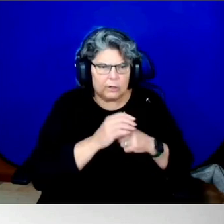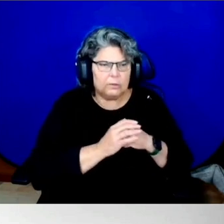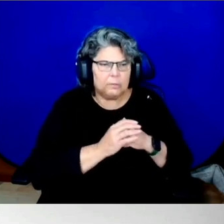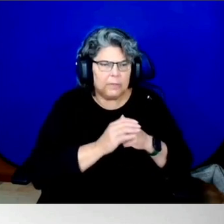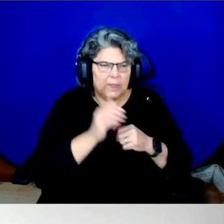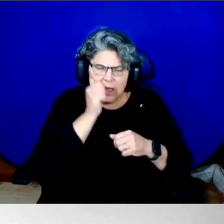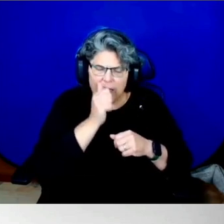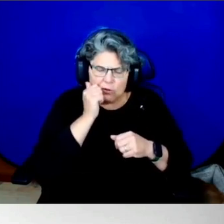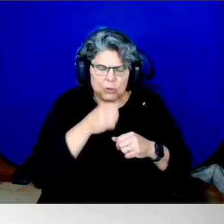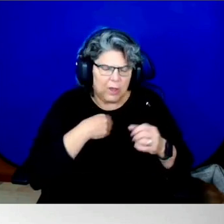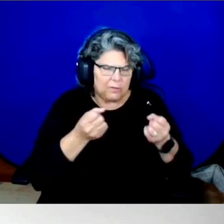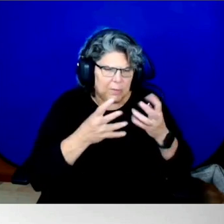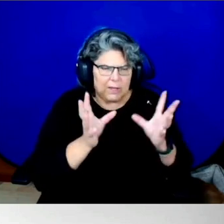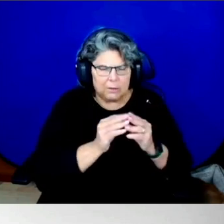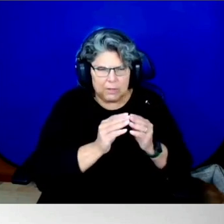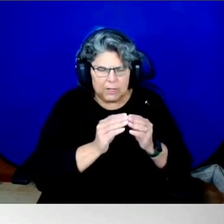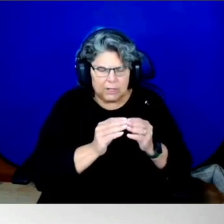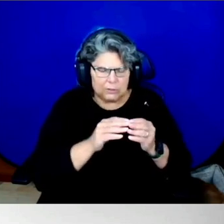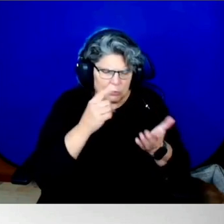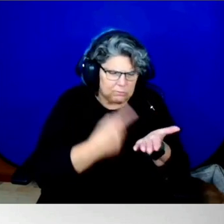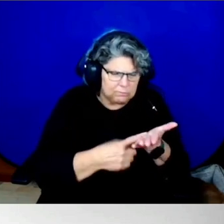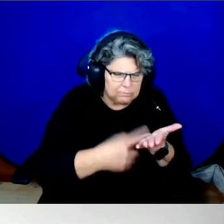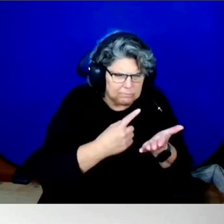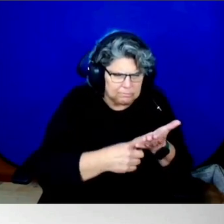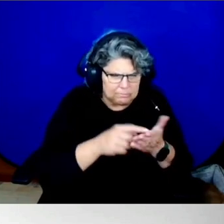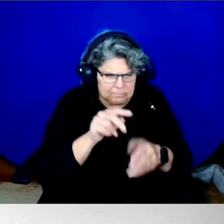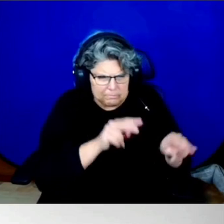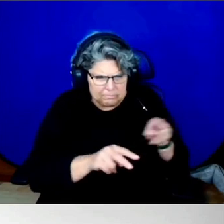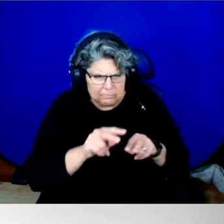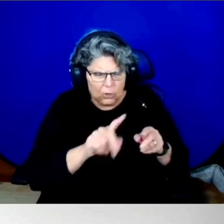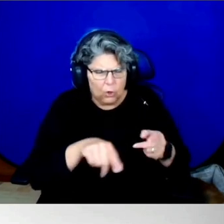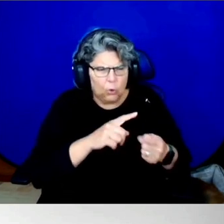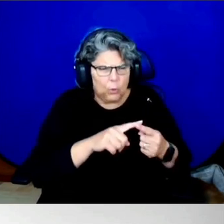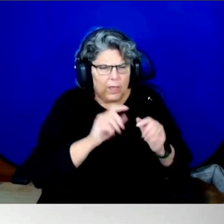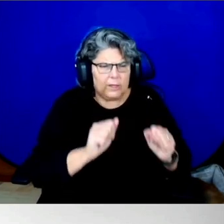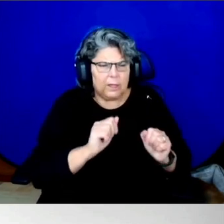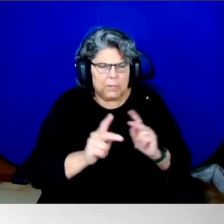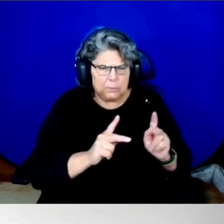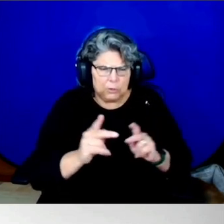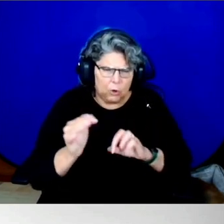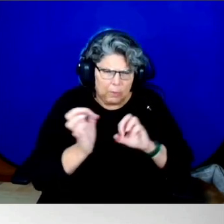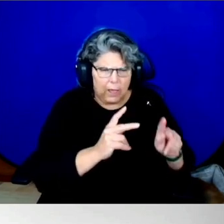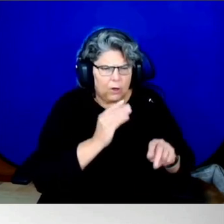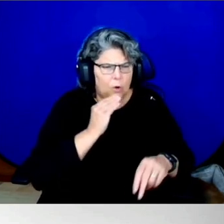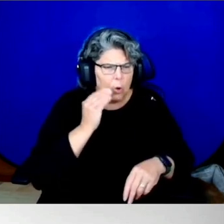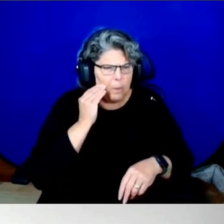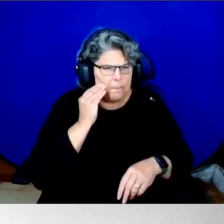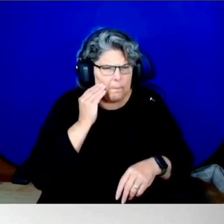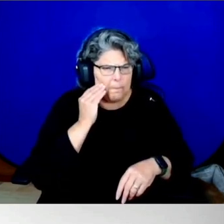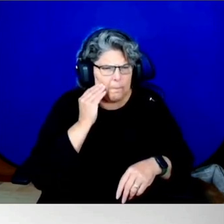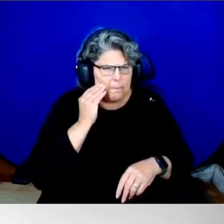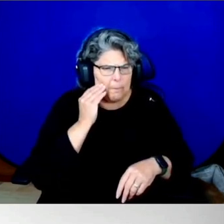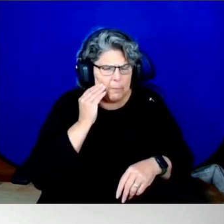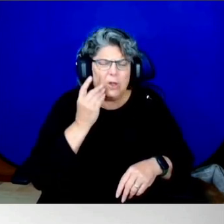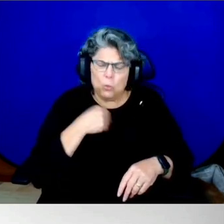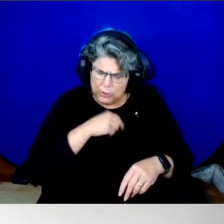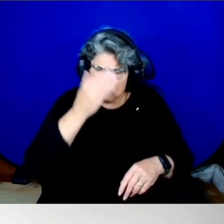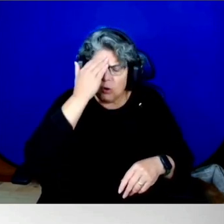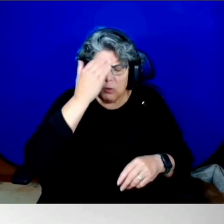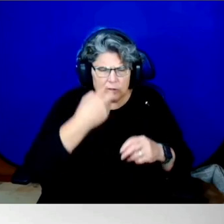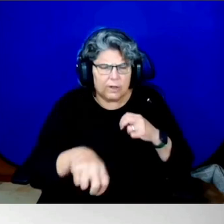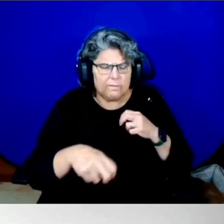meetings that we go over, and we look at when can we start getting folks back into their house. This has not gone unnoticed and